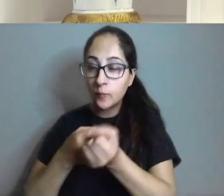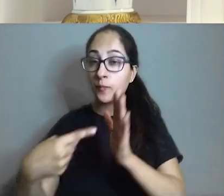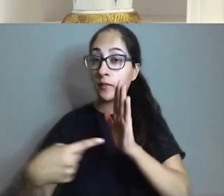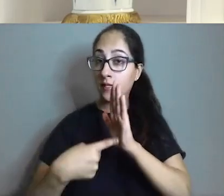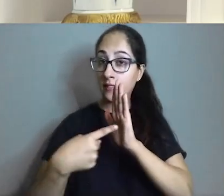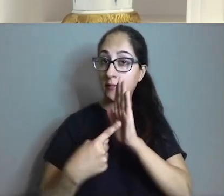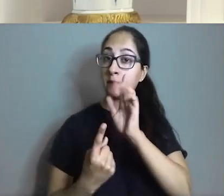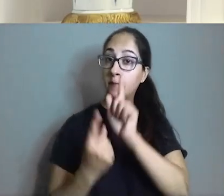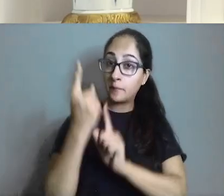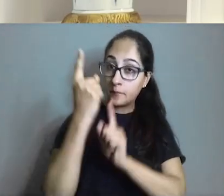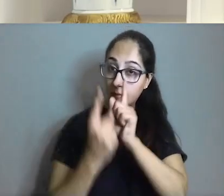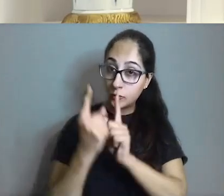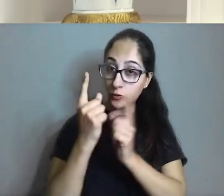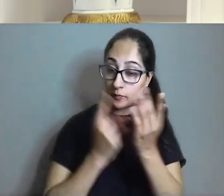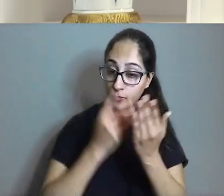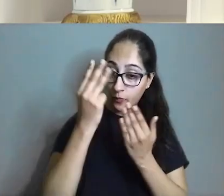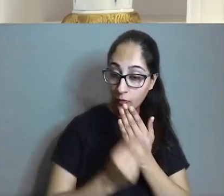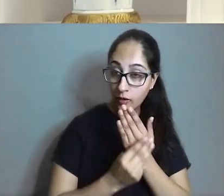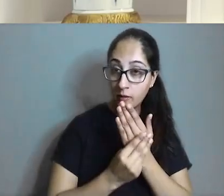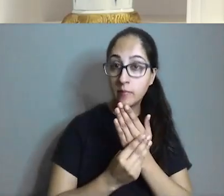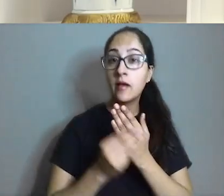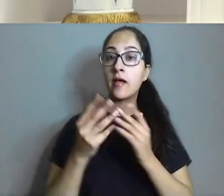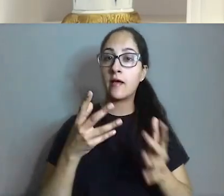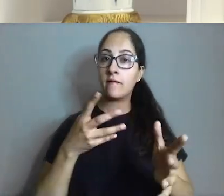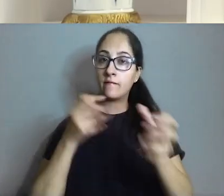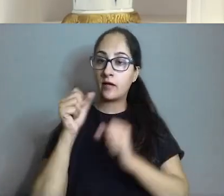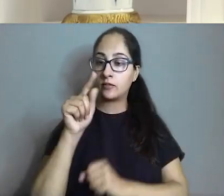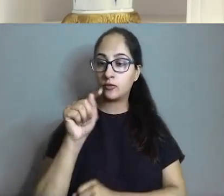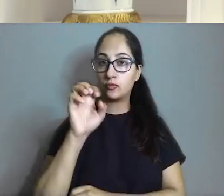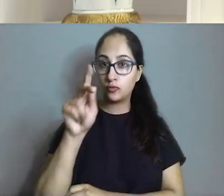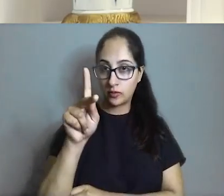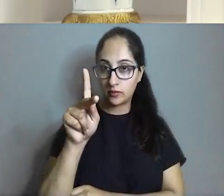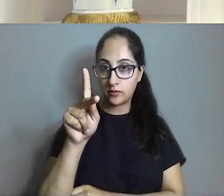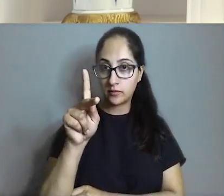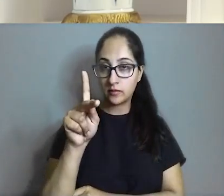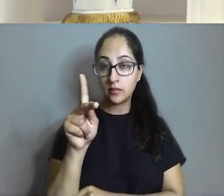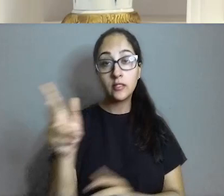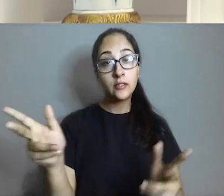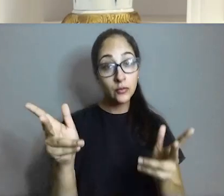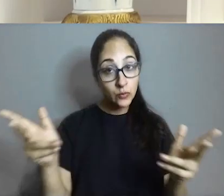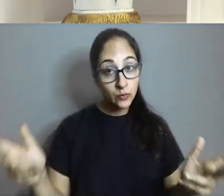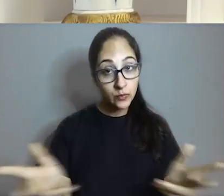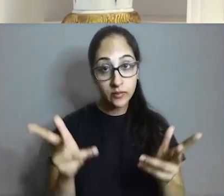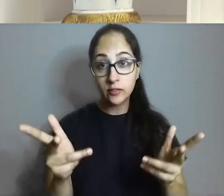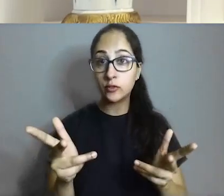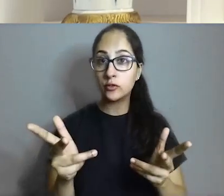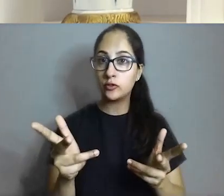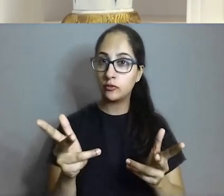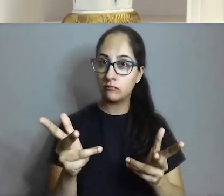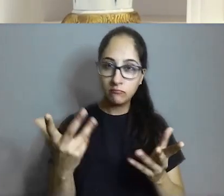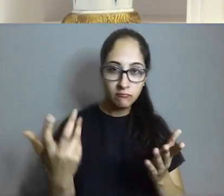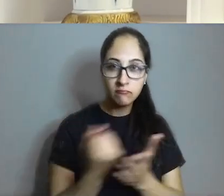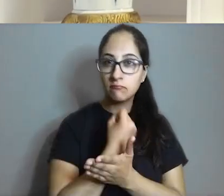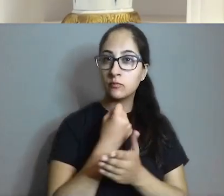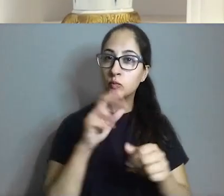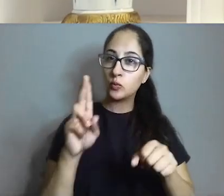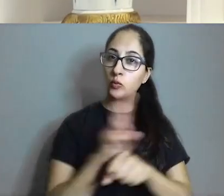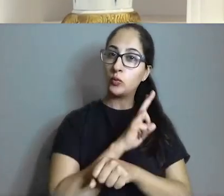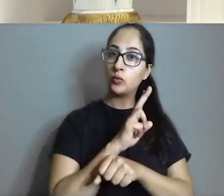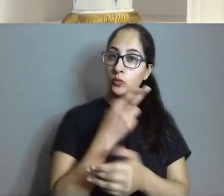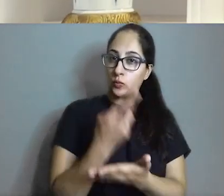and fast-track mentorship, and we encourage the Jamaat to leverage these wherever possible.